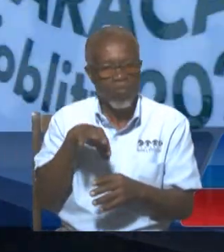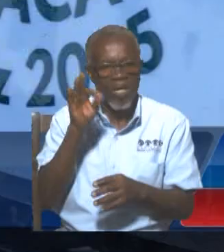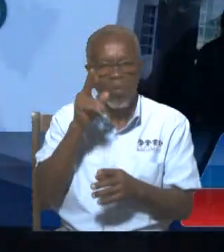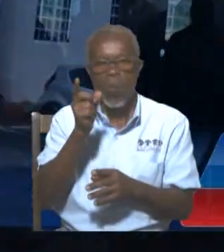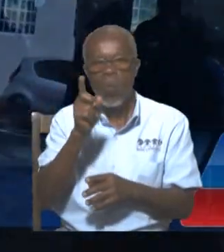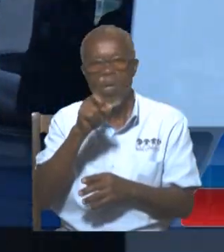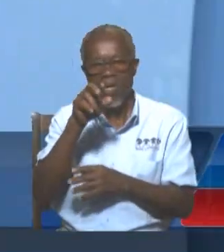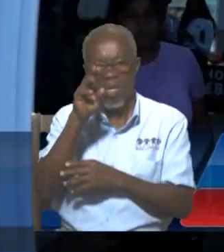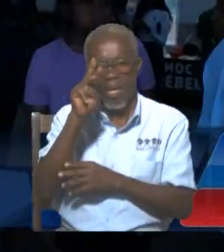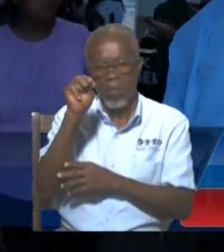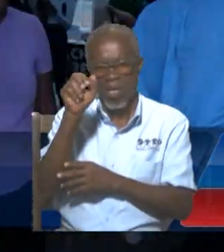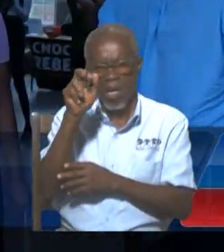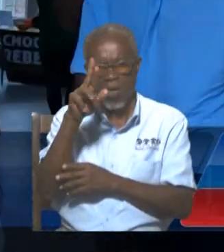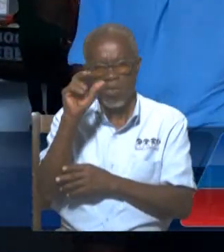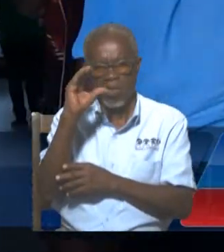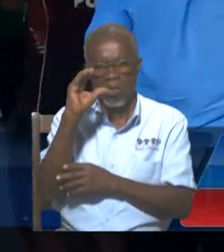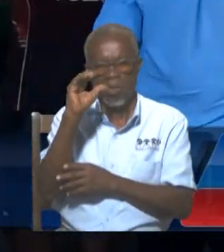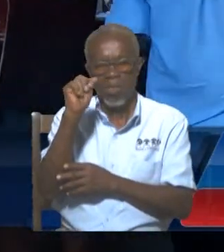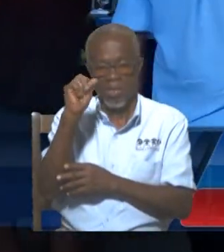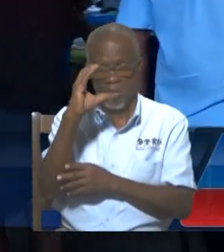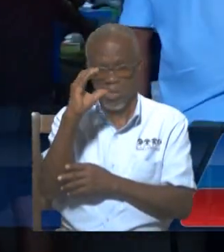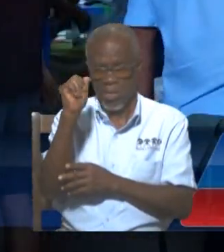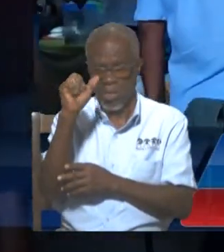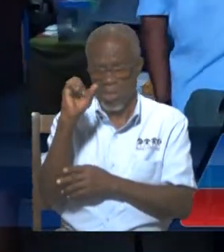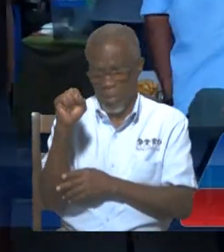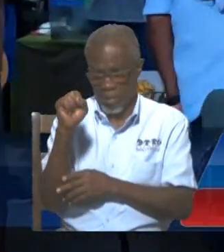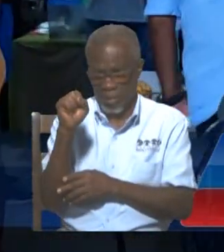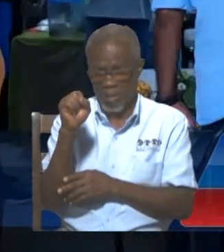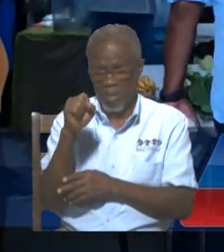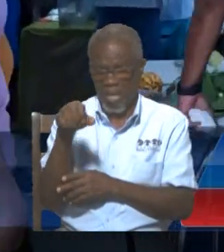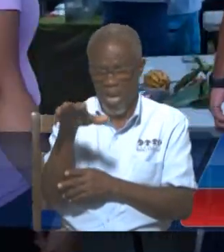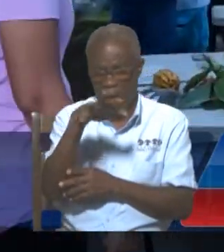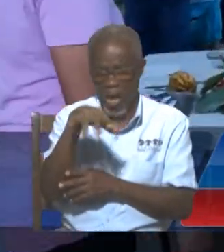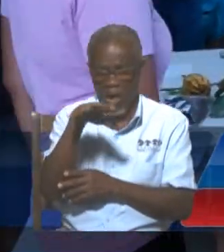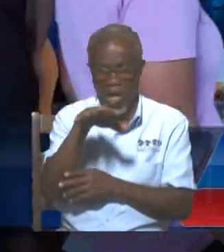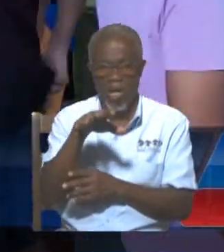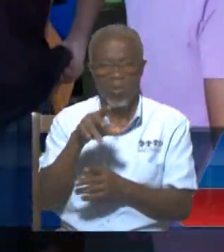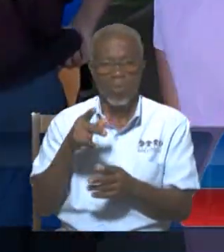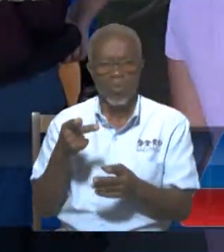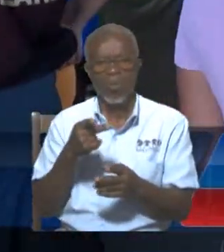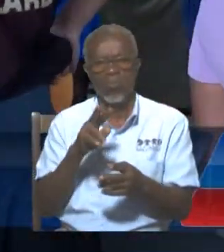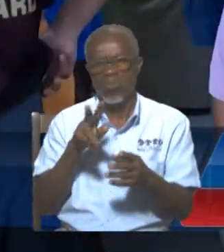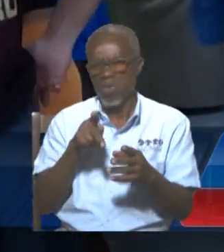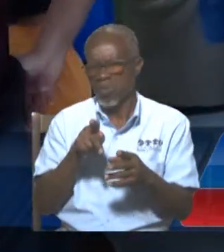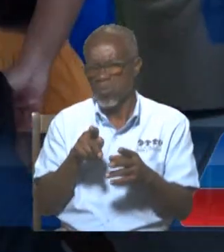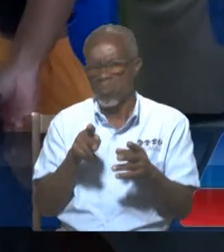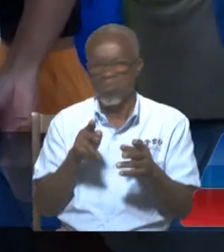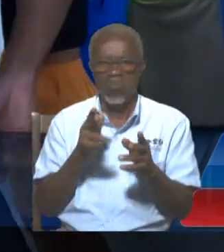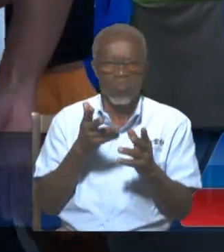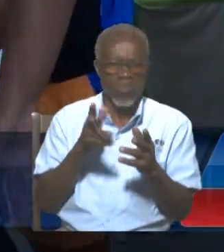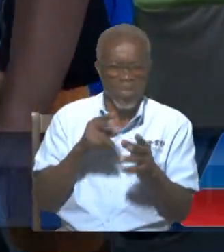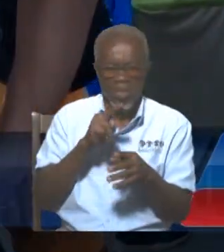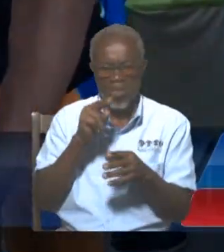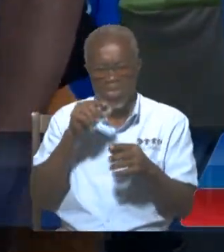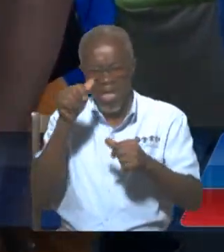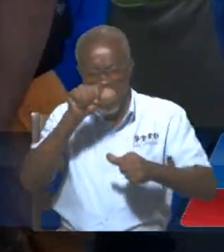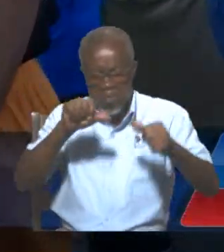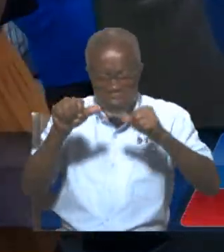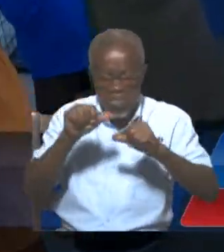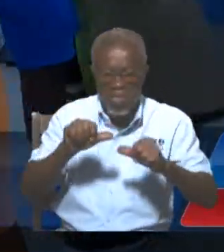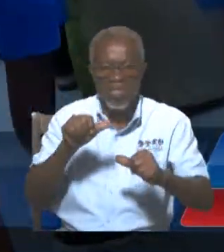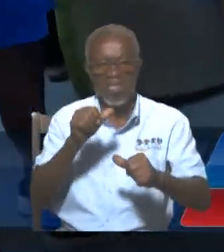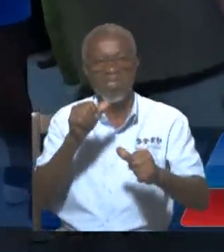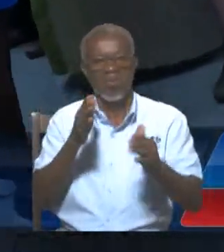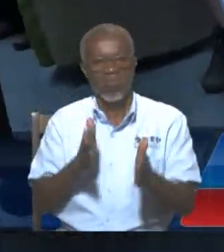environmental event brought together nature enthusiasts, scientists, and NGOs in a mission to identify and record species found in